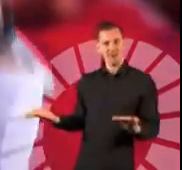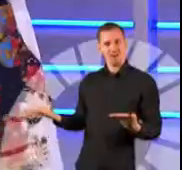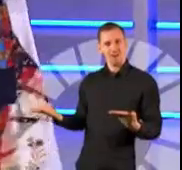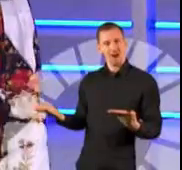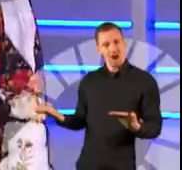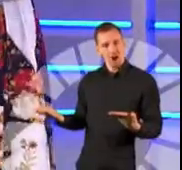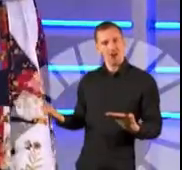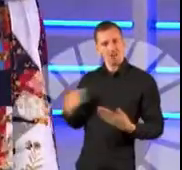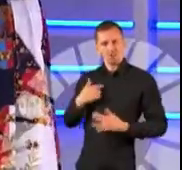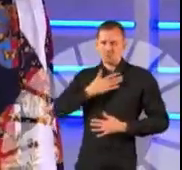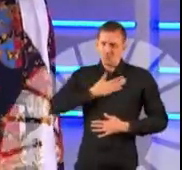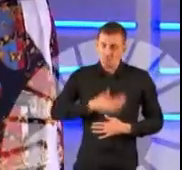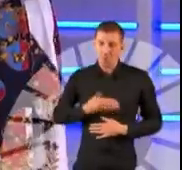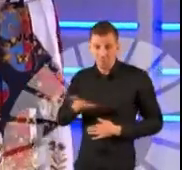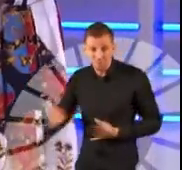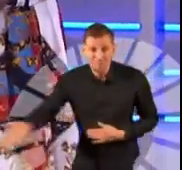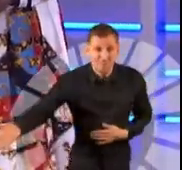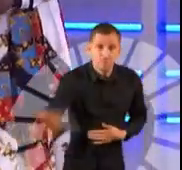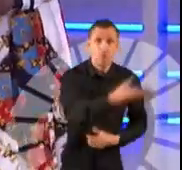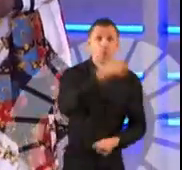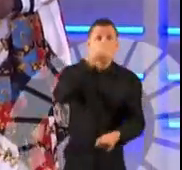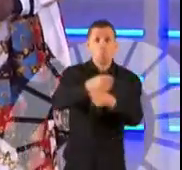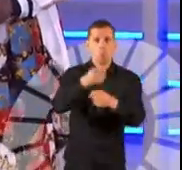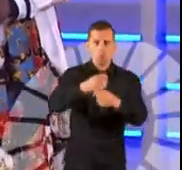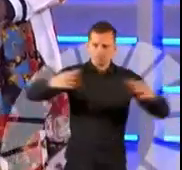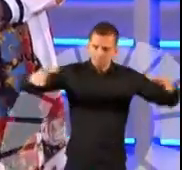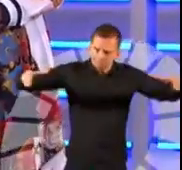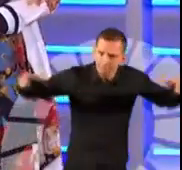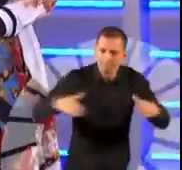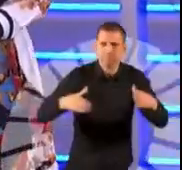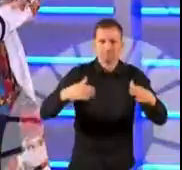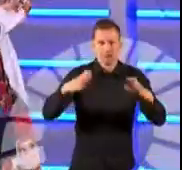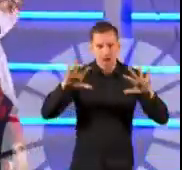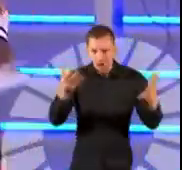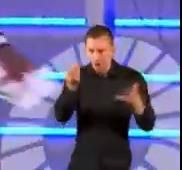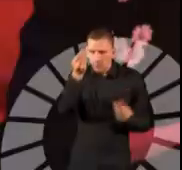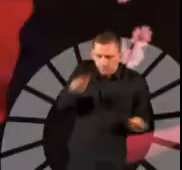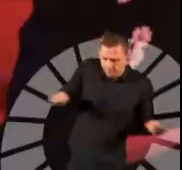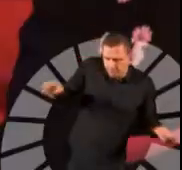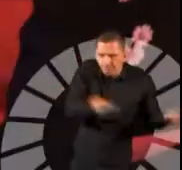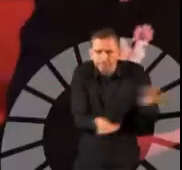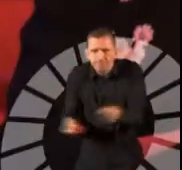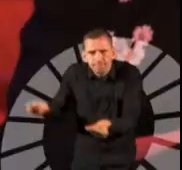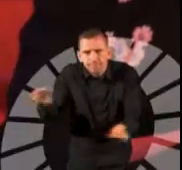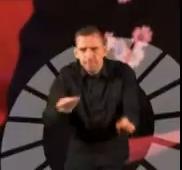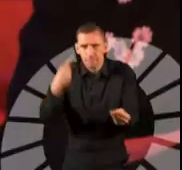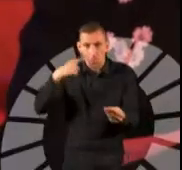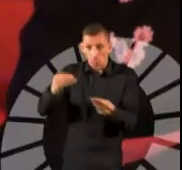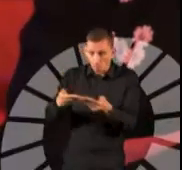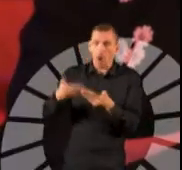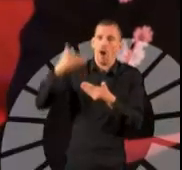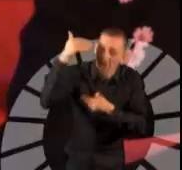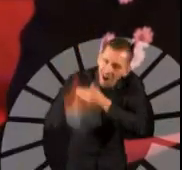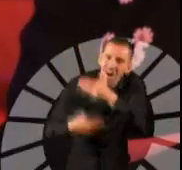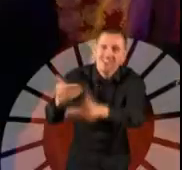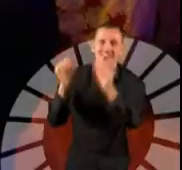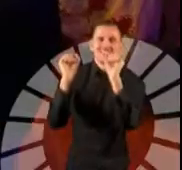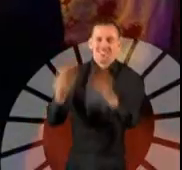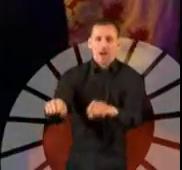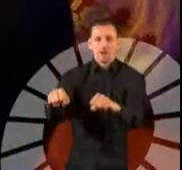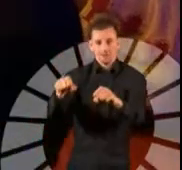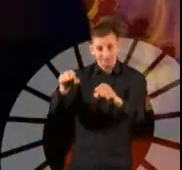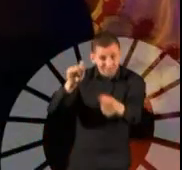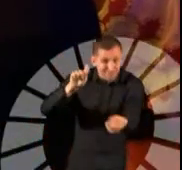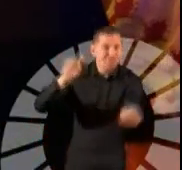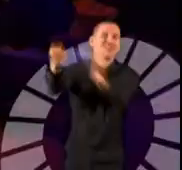the job done for good. Thank you. Merci. Merci beaucoup, Madame Albright. And thank you very much, ladies, for your